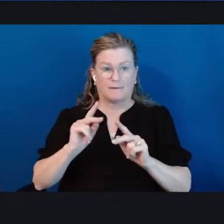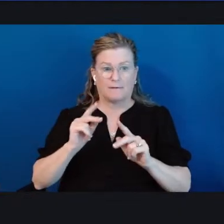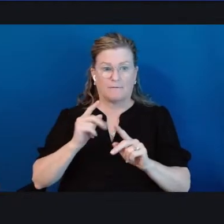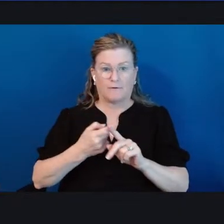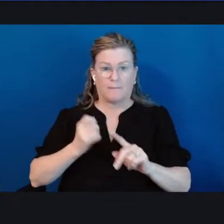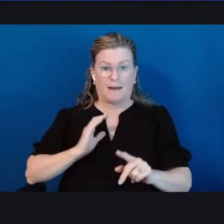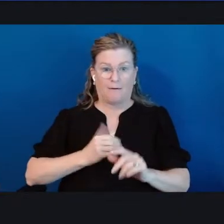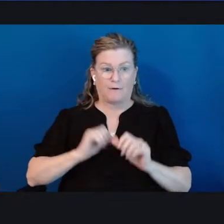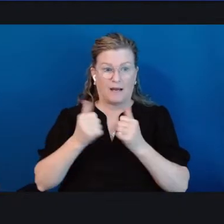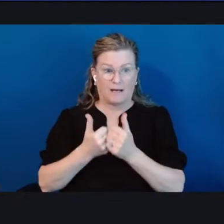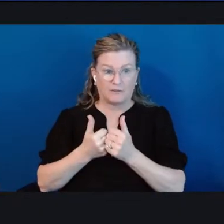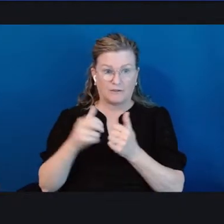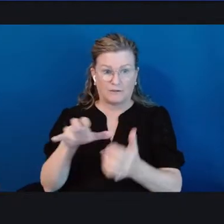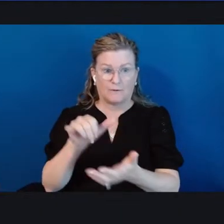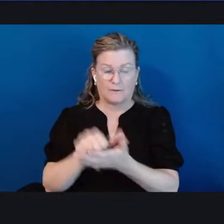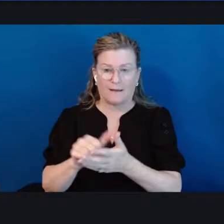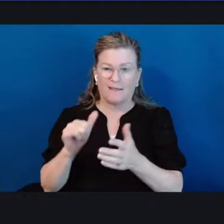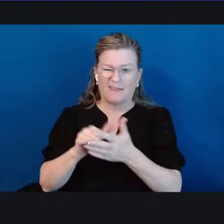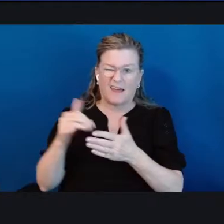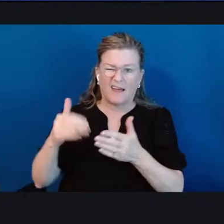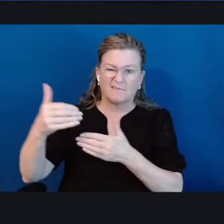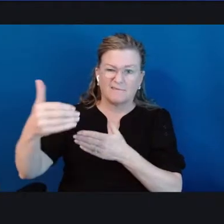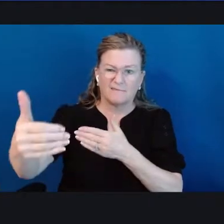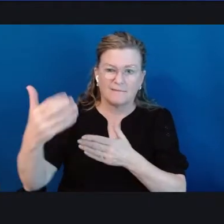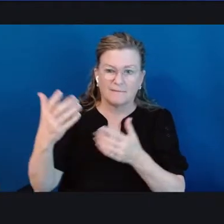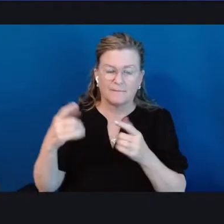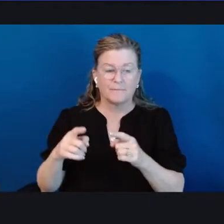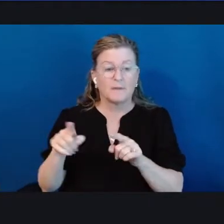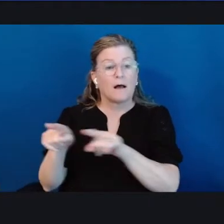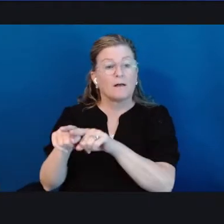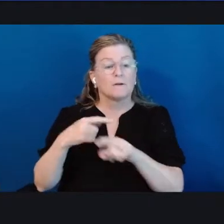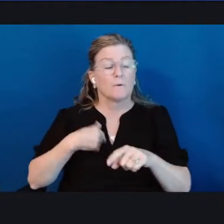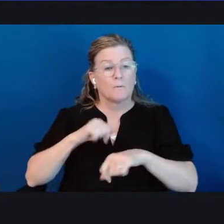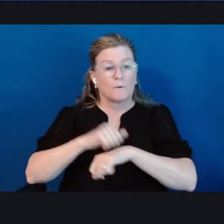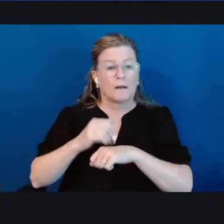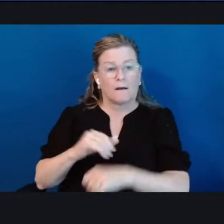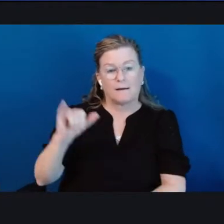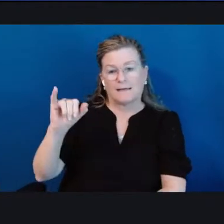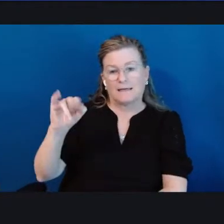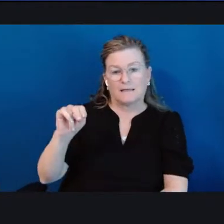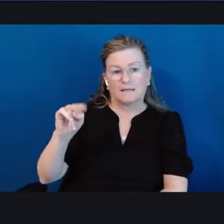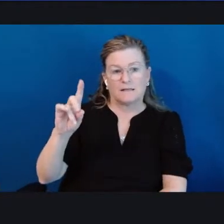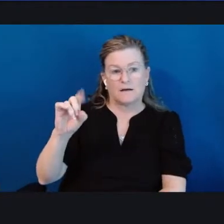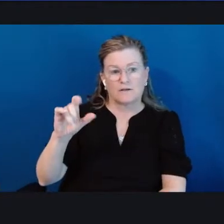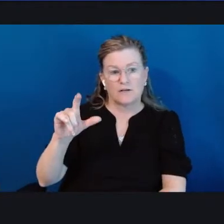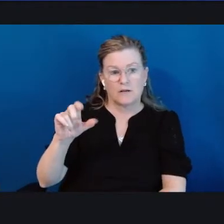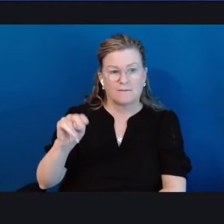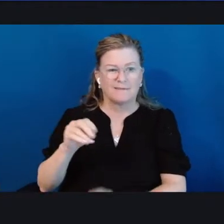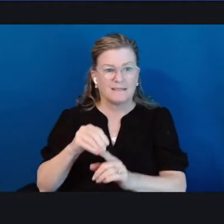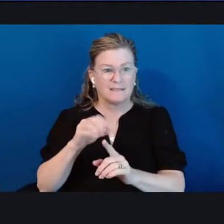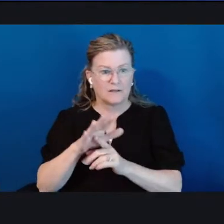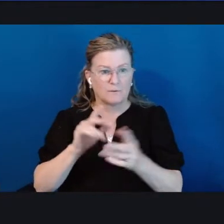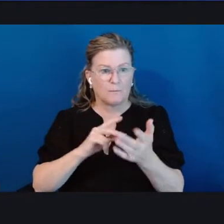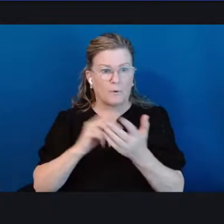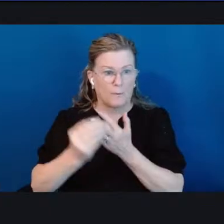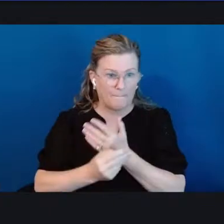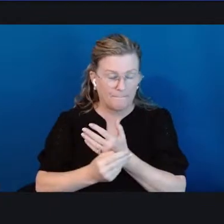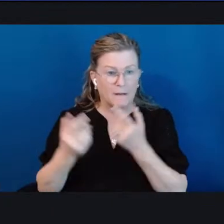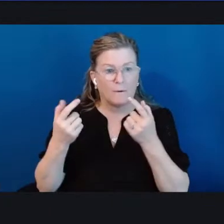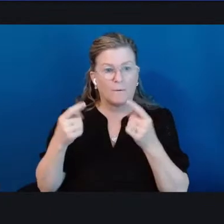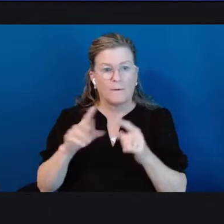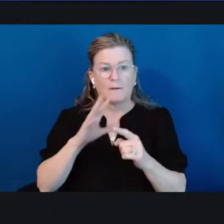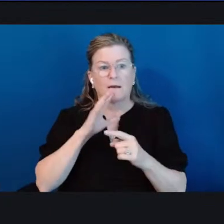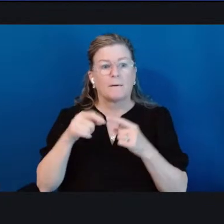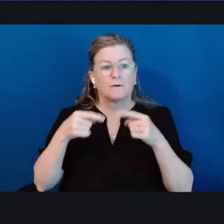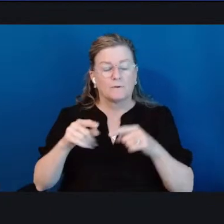that's forthcoming. We're also working on an induction program. And as we talked about in the